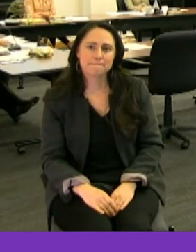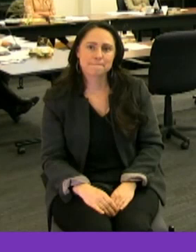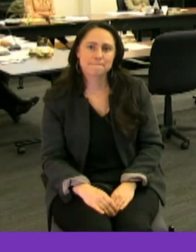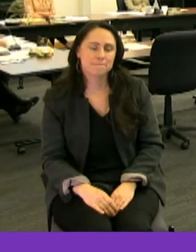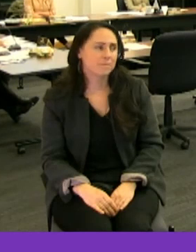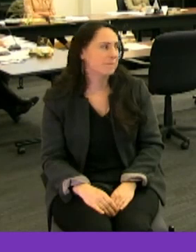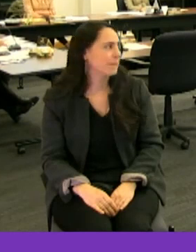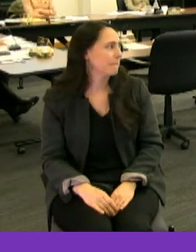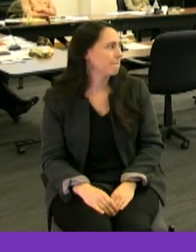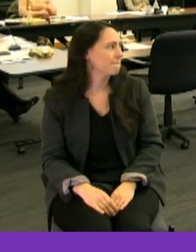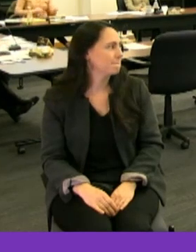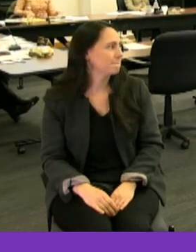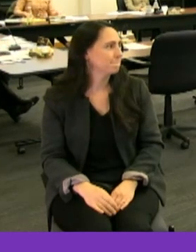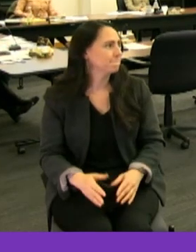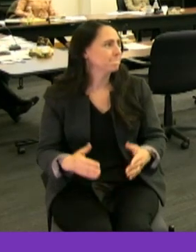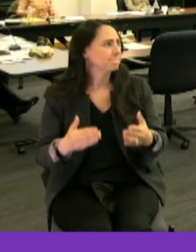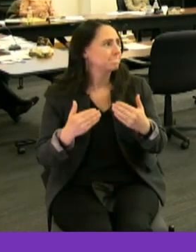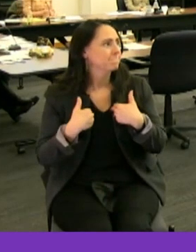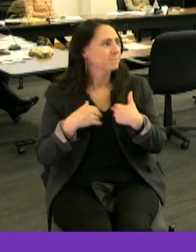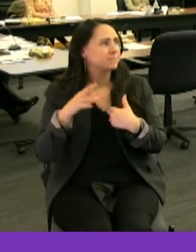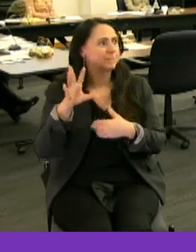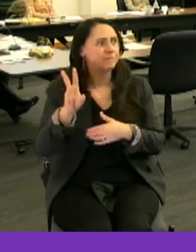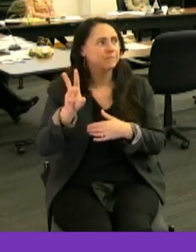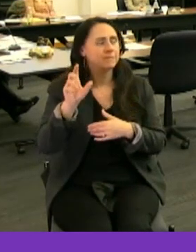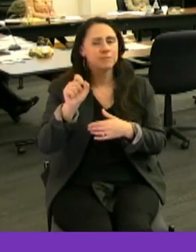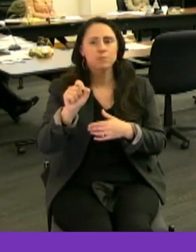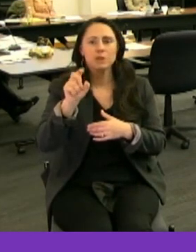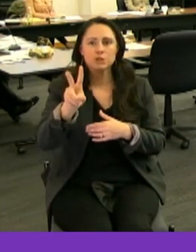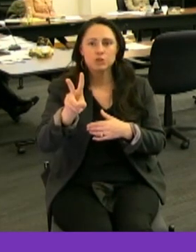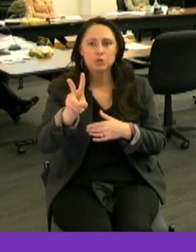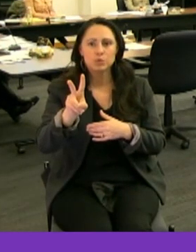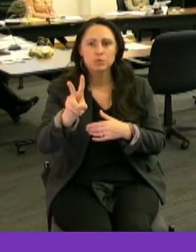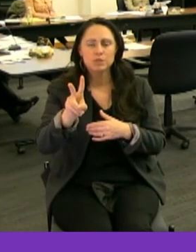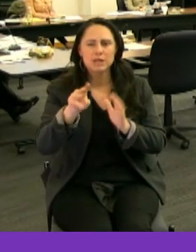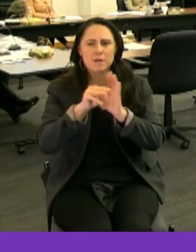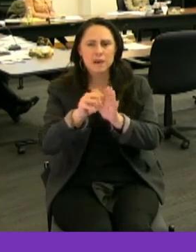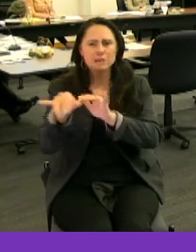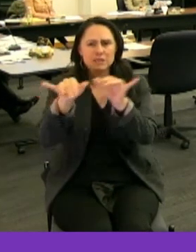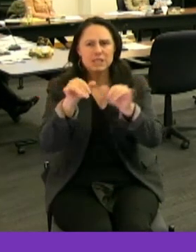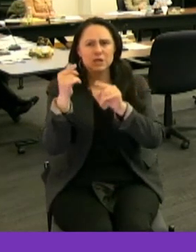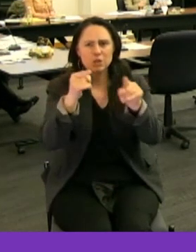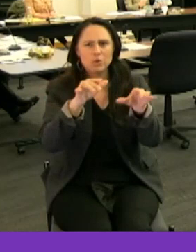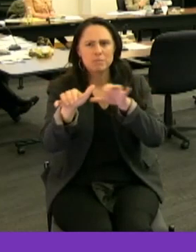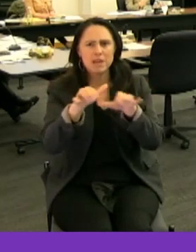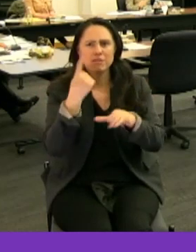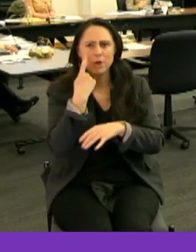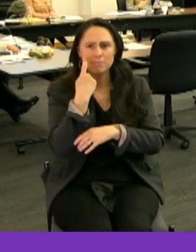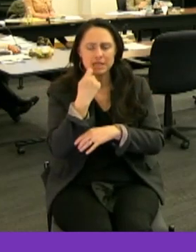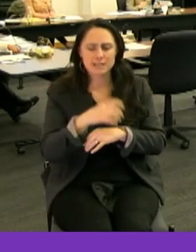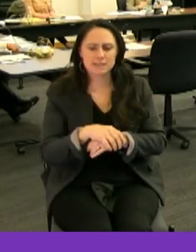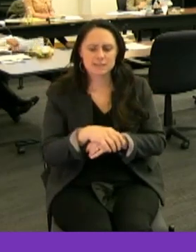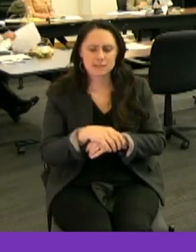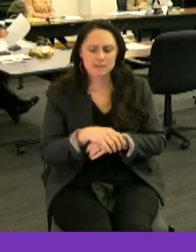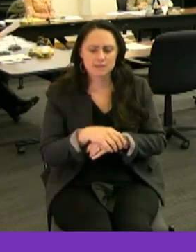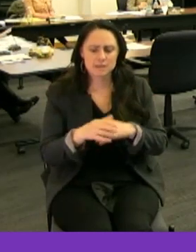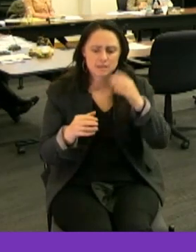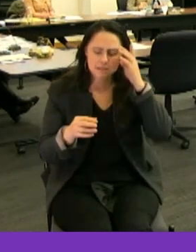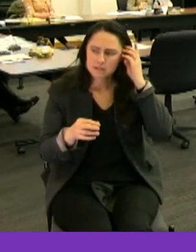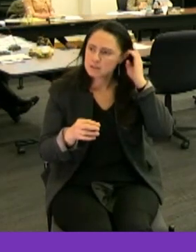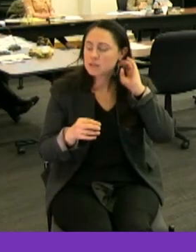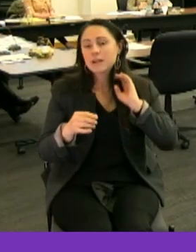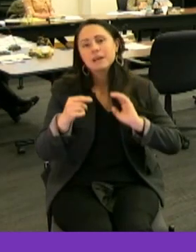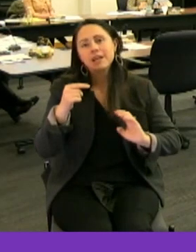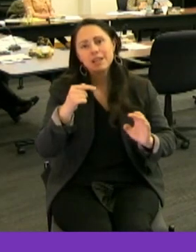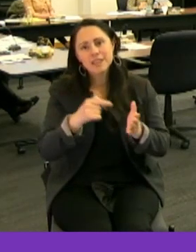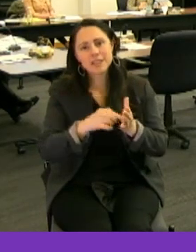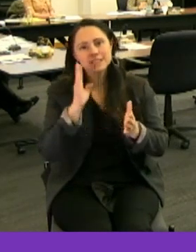So we got 6.2, model standard, code of behavior updates. This one I will defer